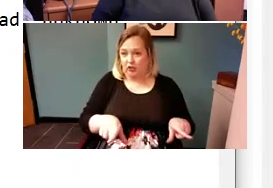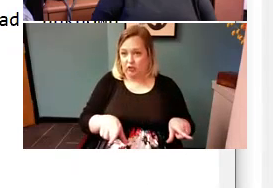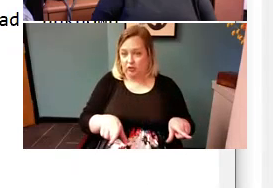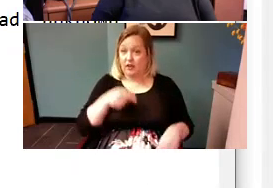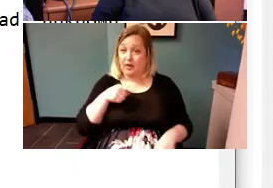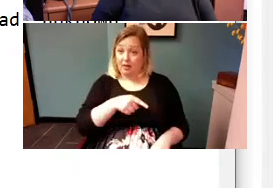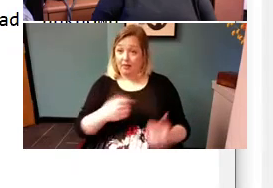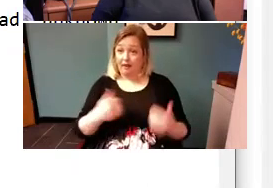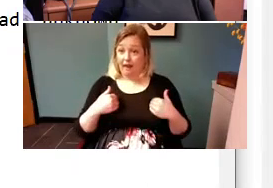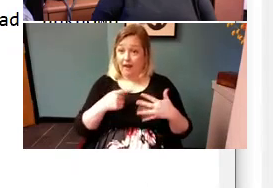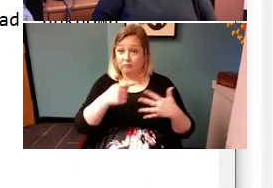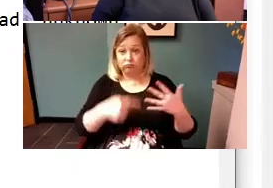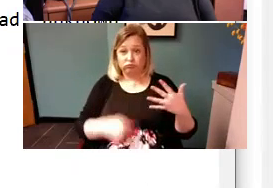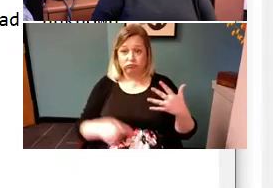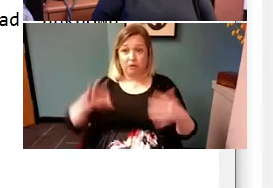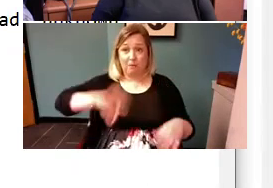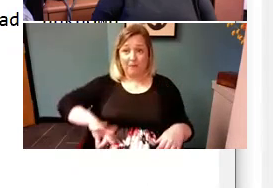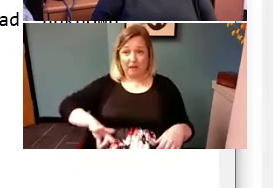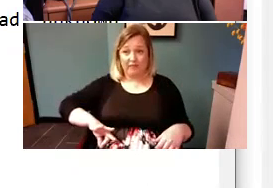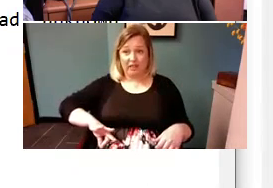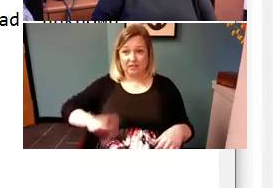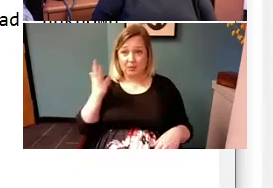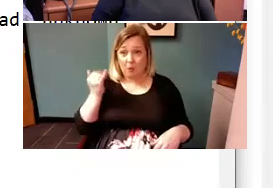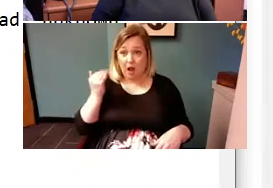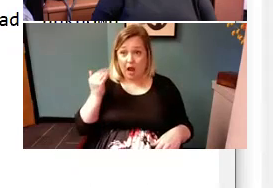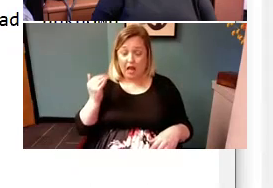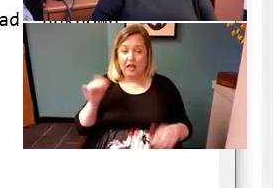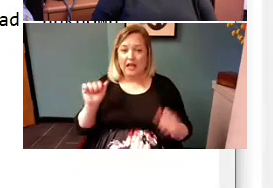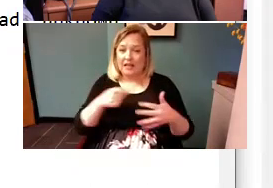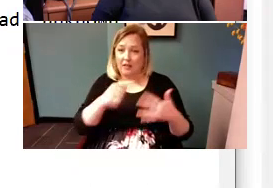benefits because they can sort of handle,